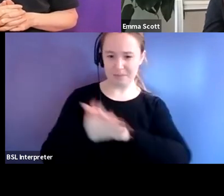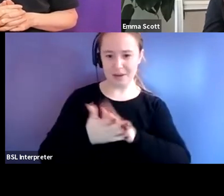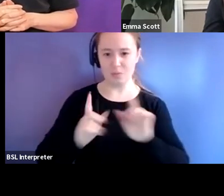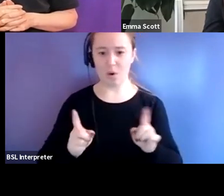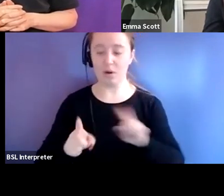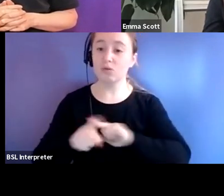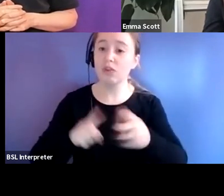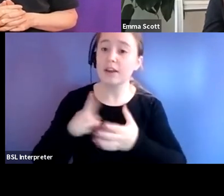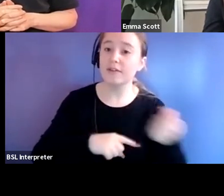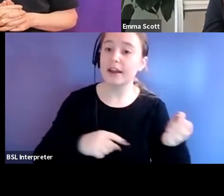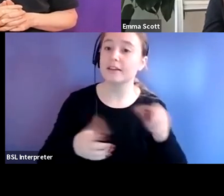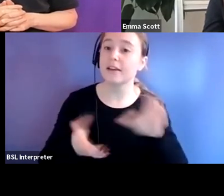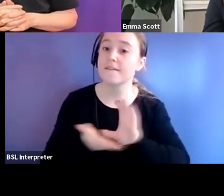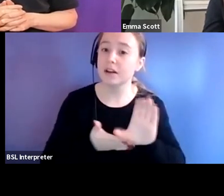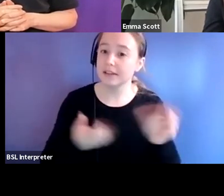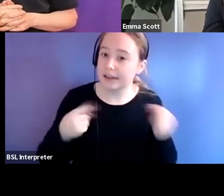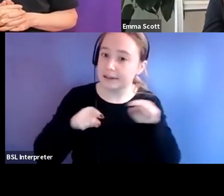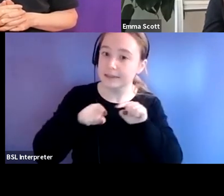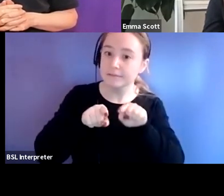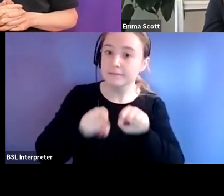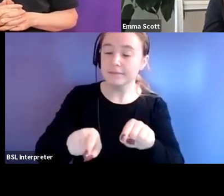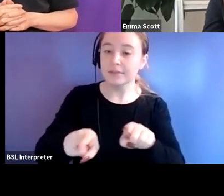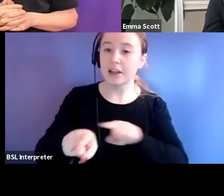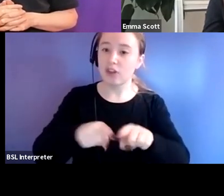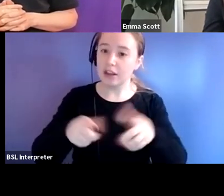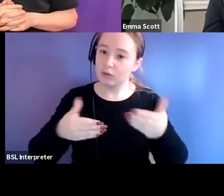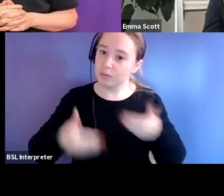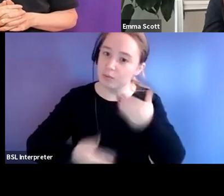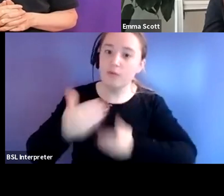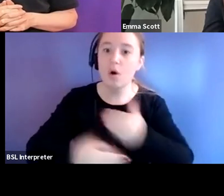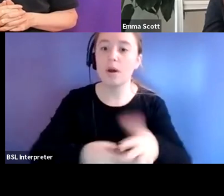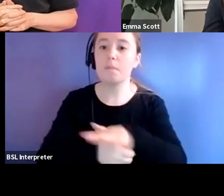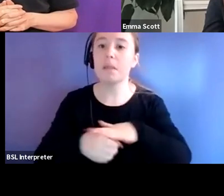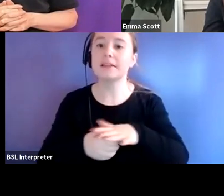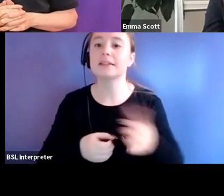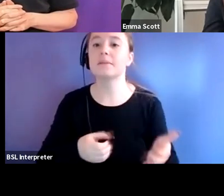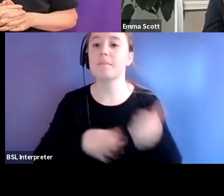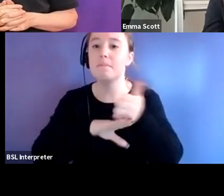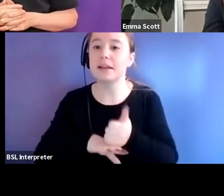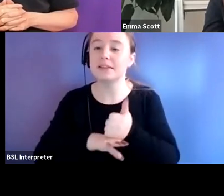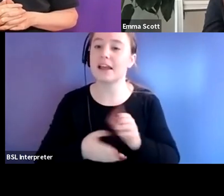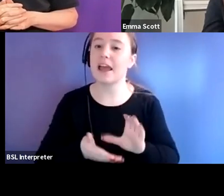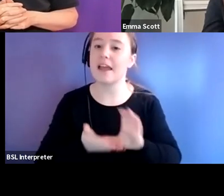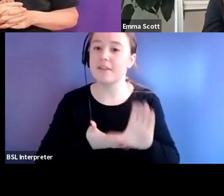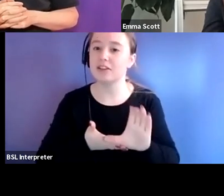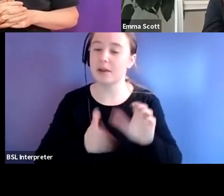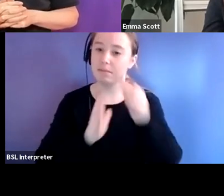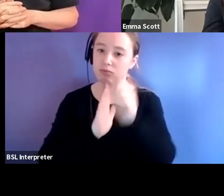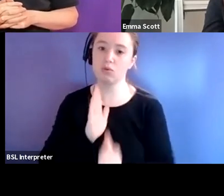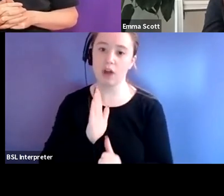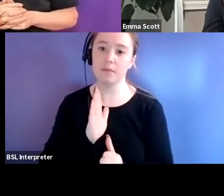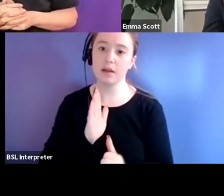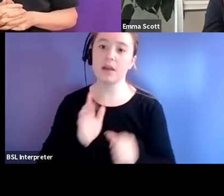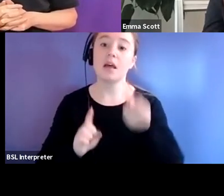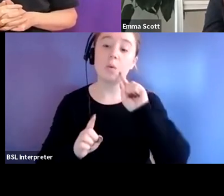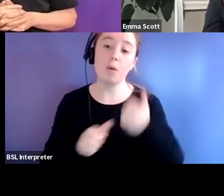funding programmes in Scottish Government and bring forward what we're calling the place-based investment programme. That's going to be backed